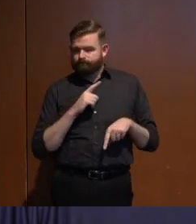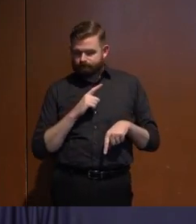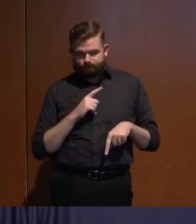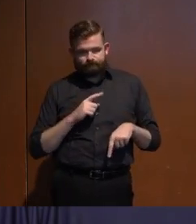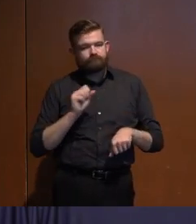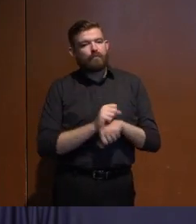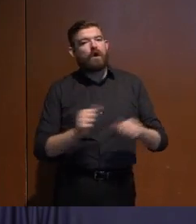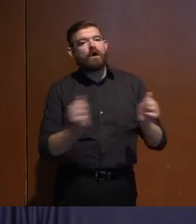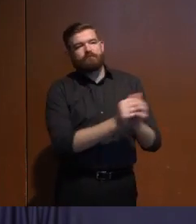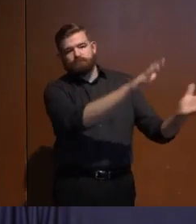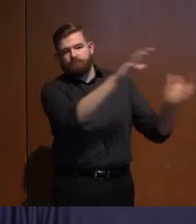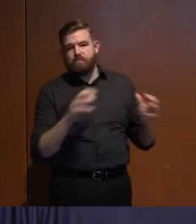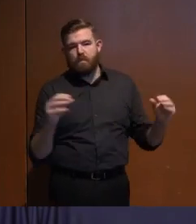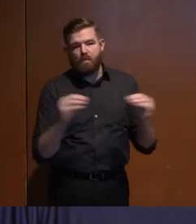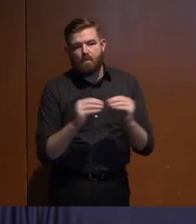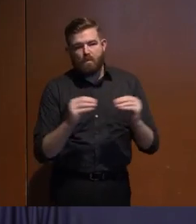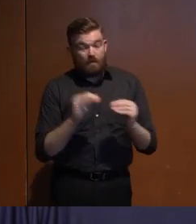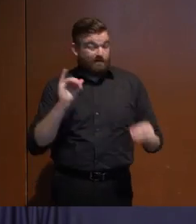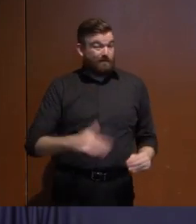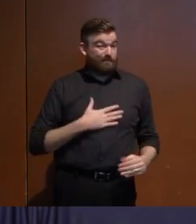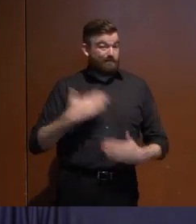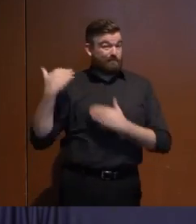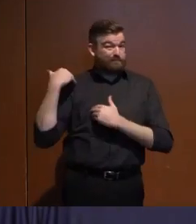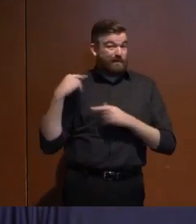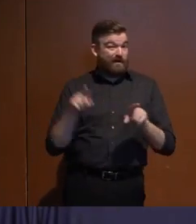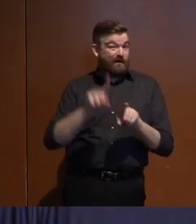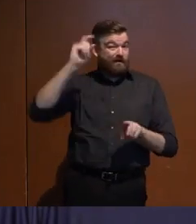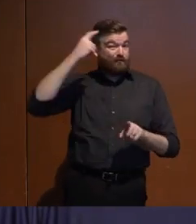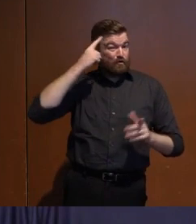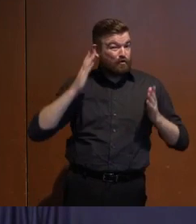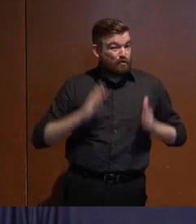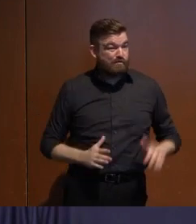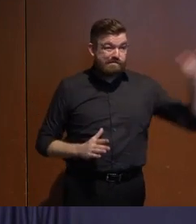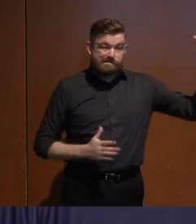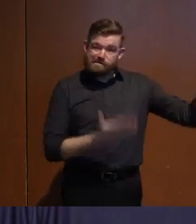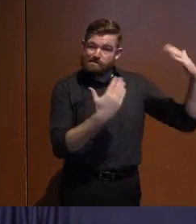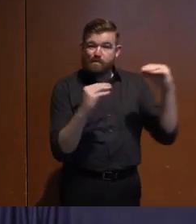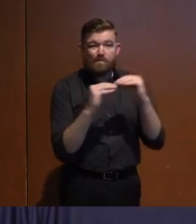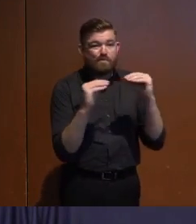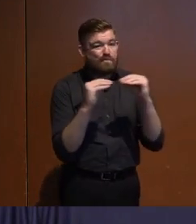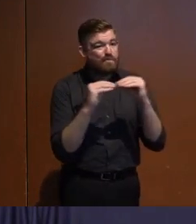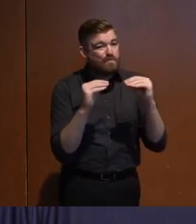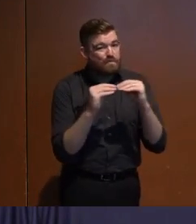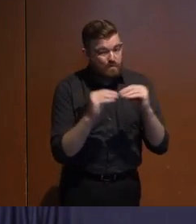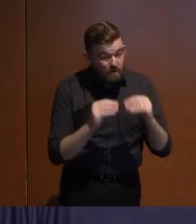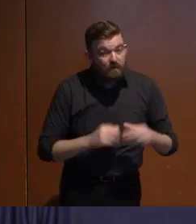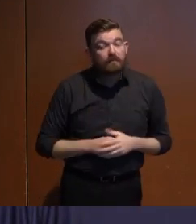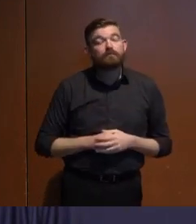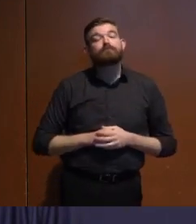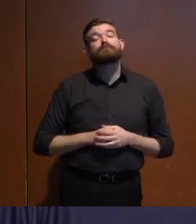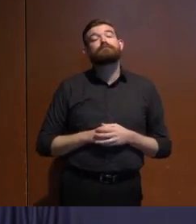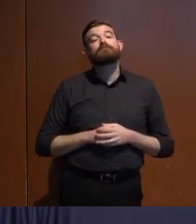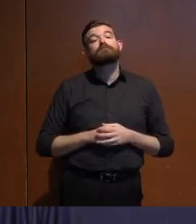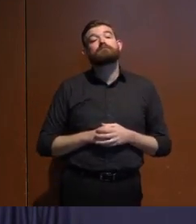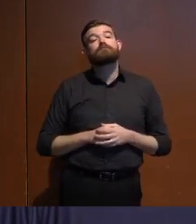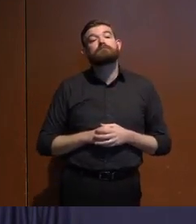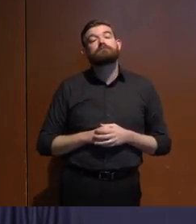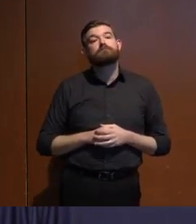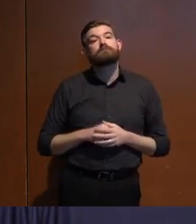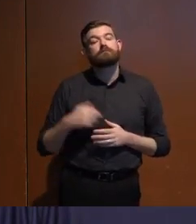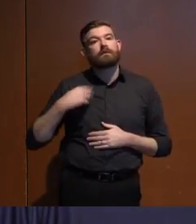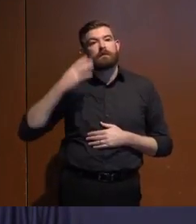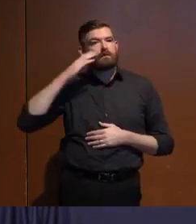governor. But you all have a job to play in all this too. So much of what we get from Washington is